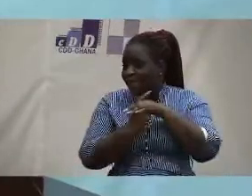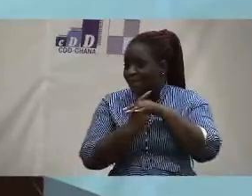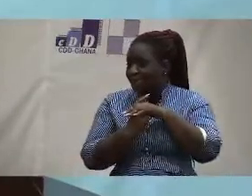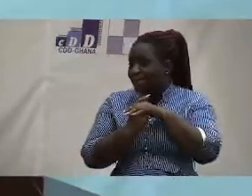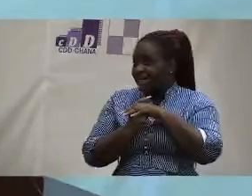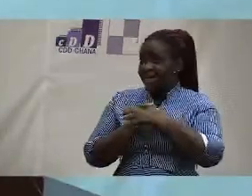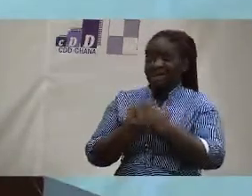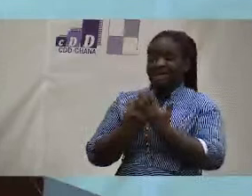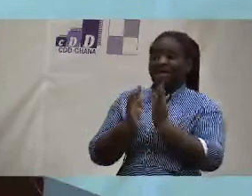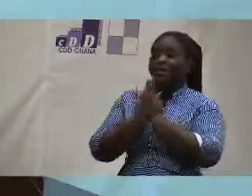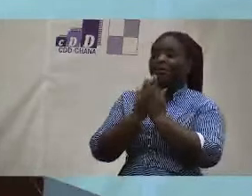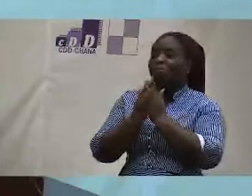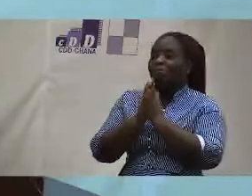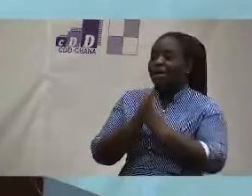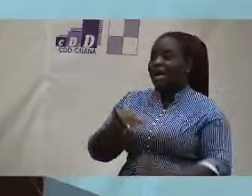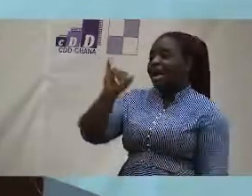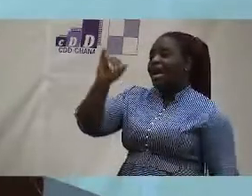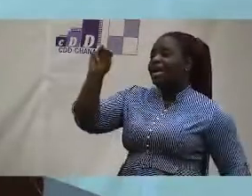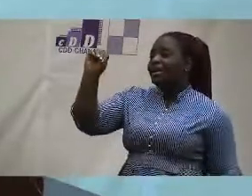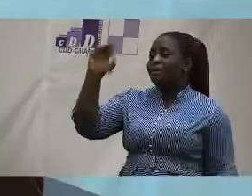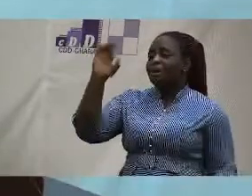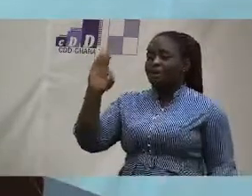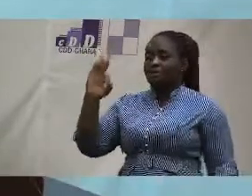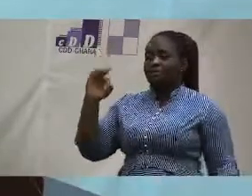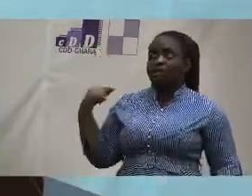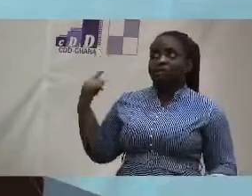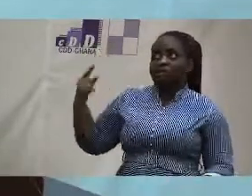the literature of IMF and World Bank